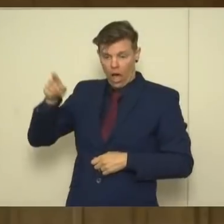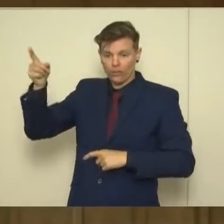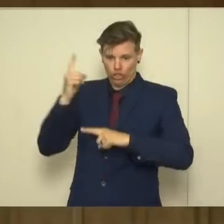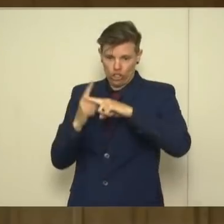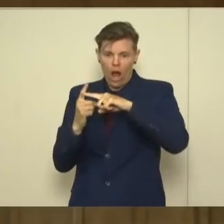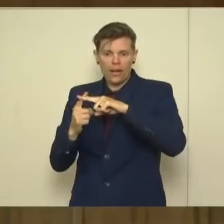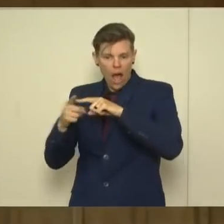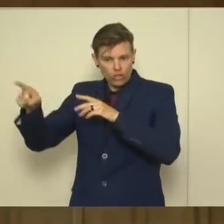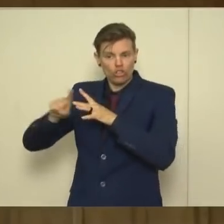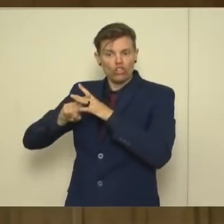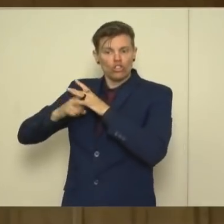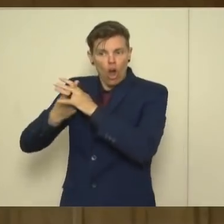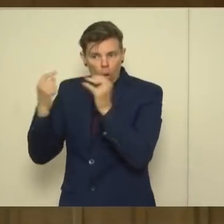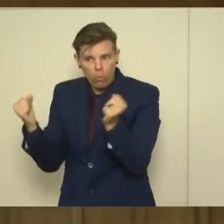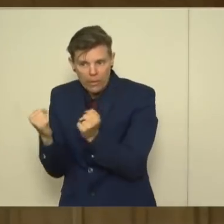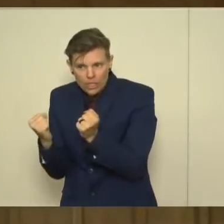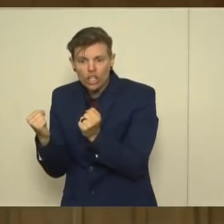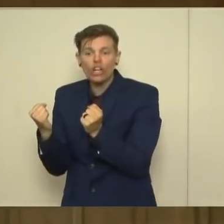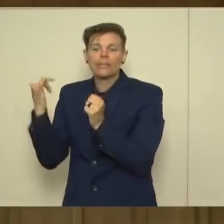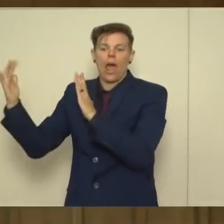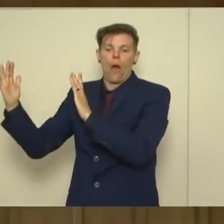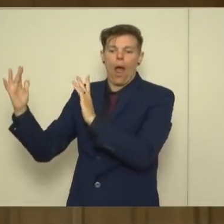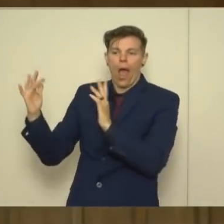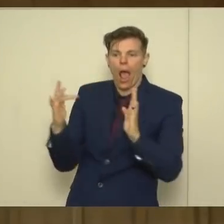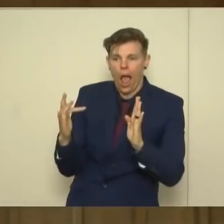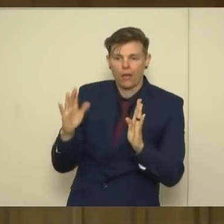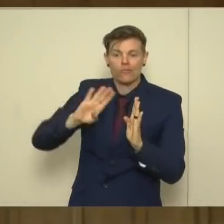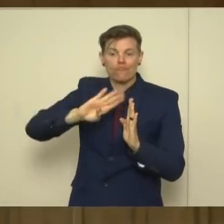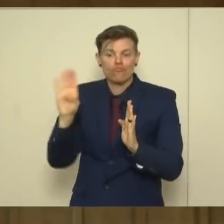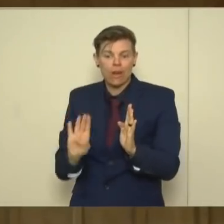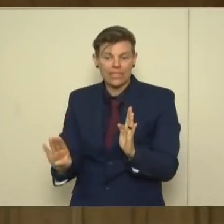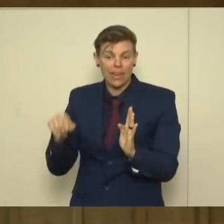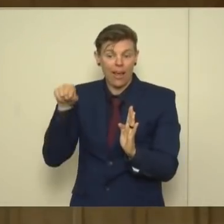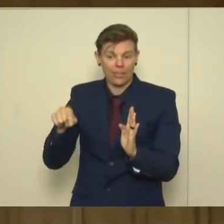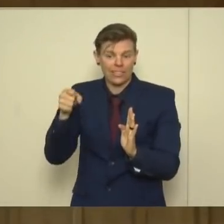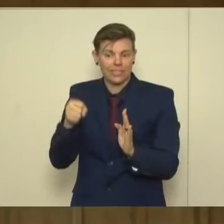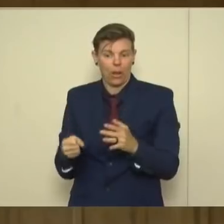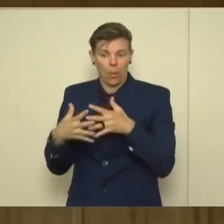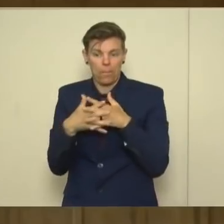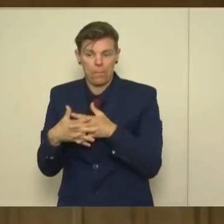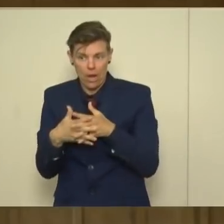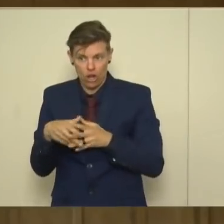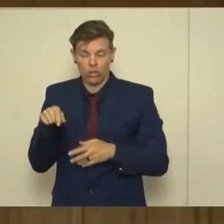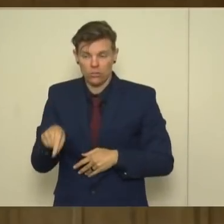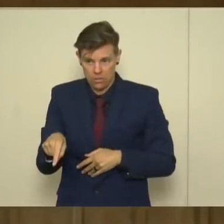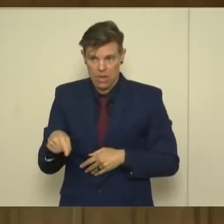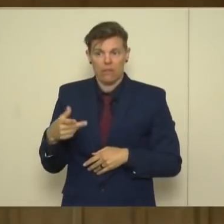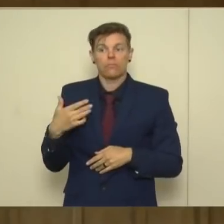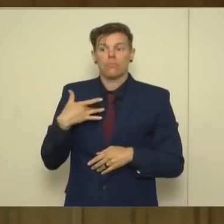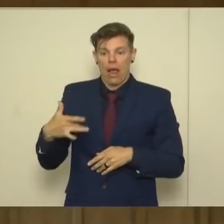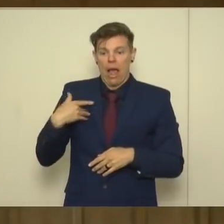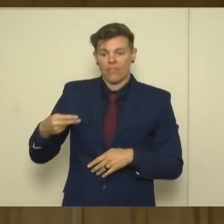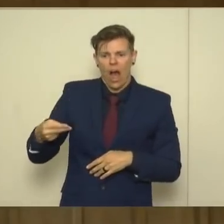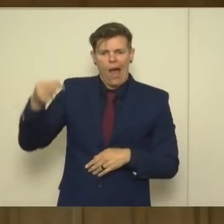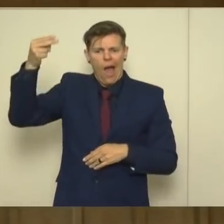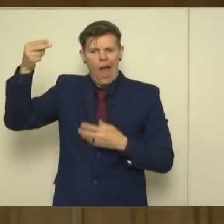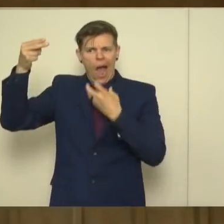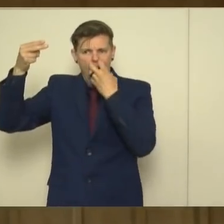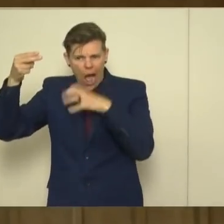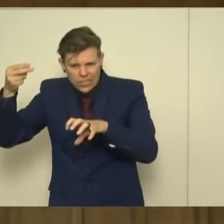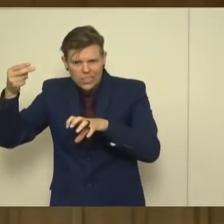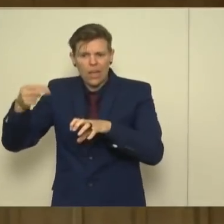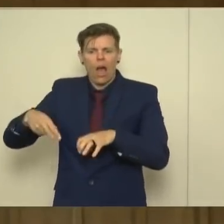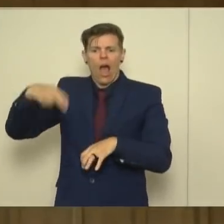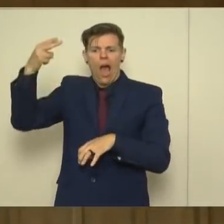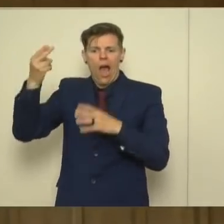In Brazil, the higher the temperature and the higher the humidity, the higher the transmission.